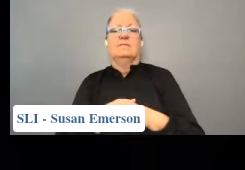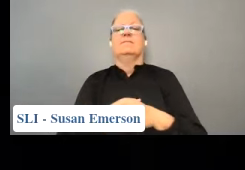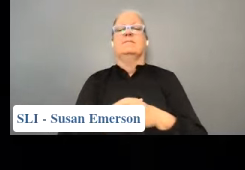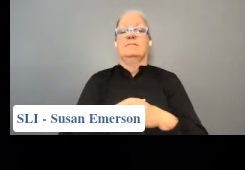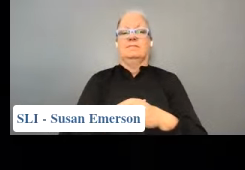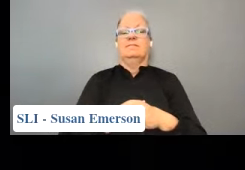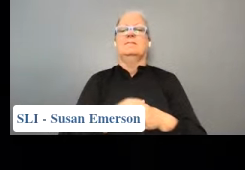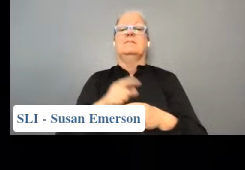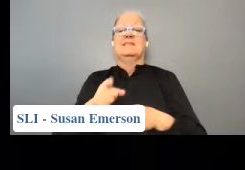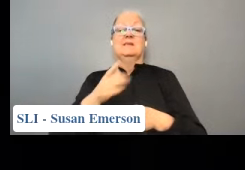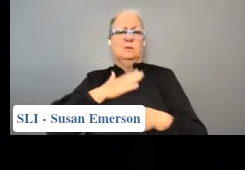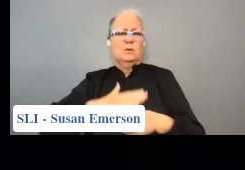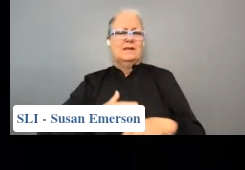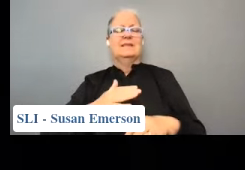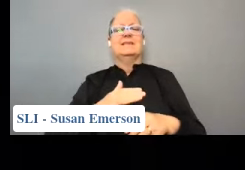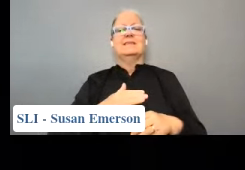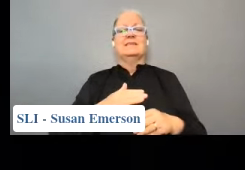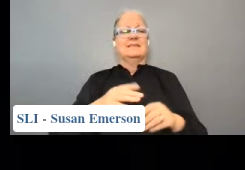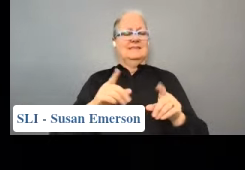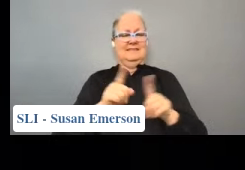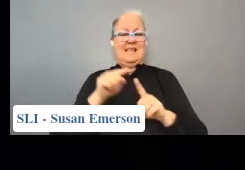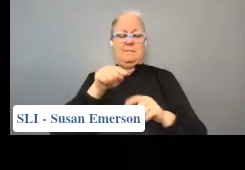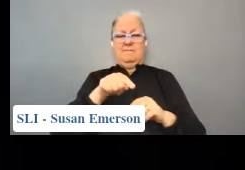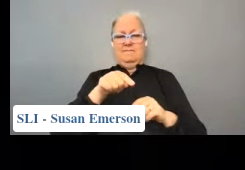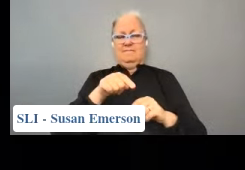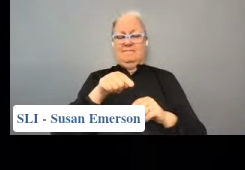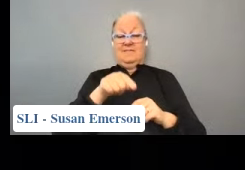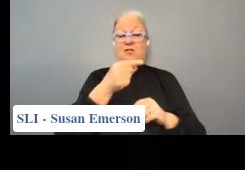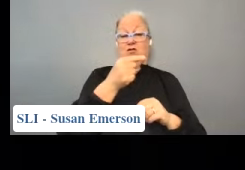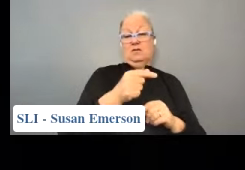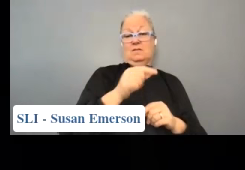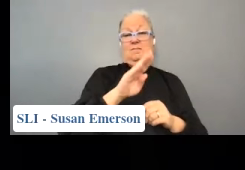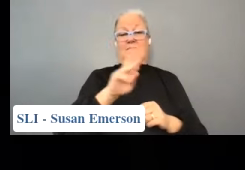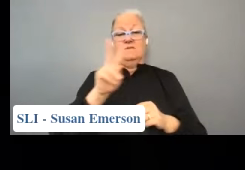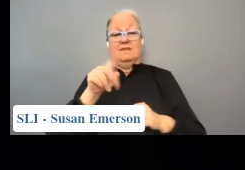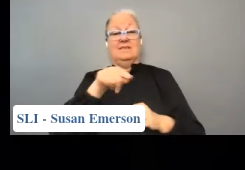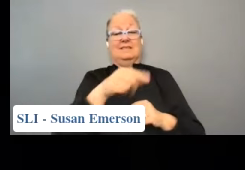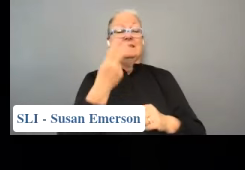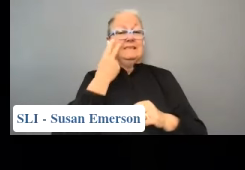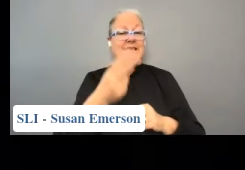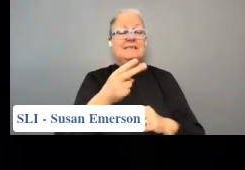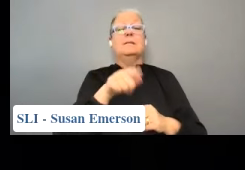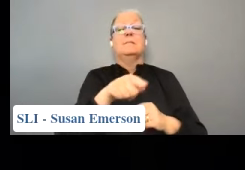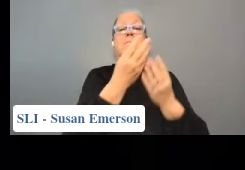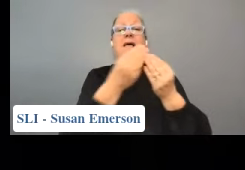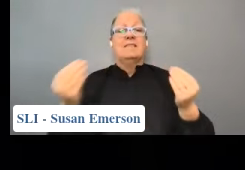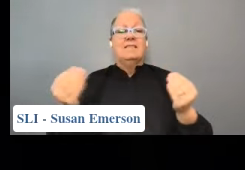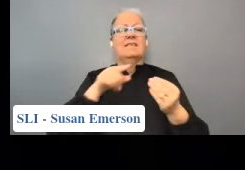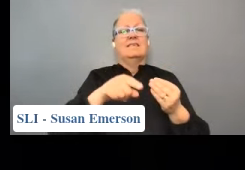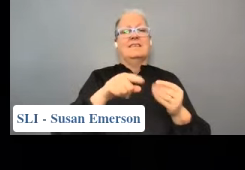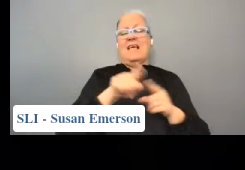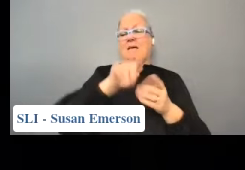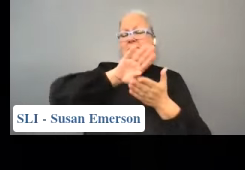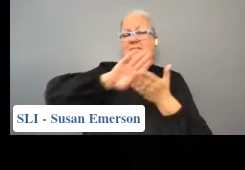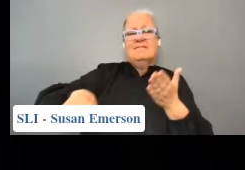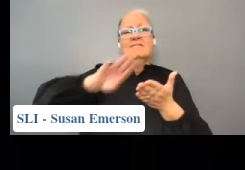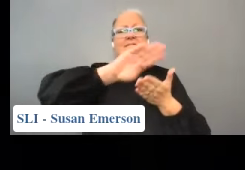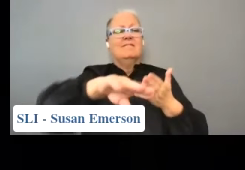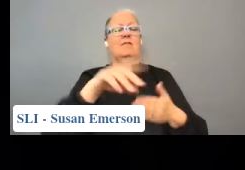against women that breaks families apart, it is government policy that leads to many women experiencing financial insecurity when they